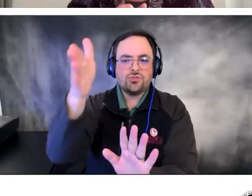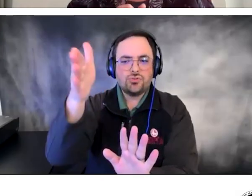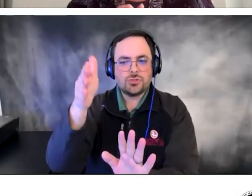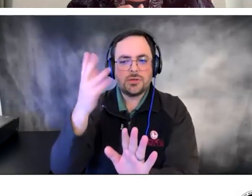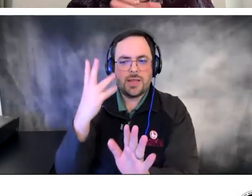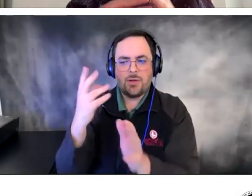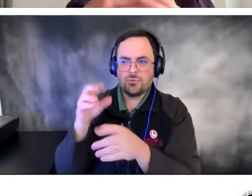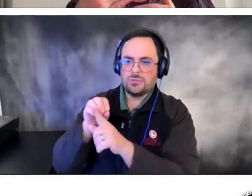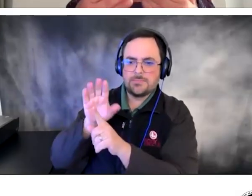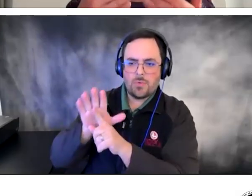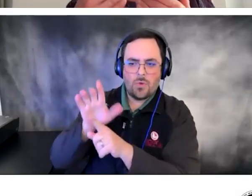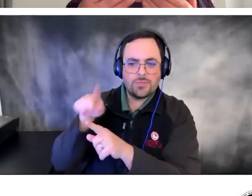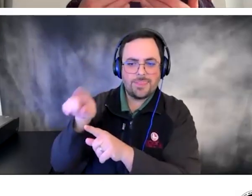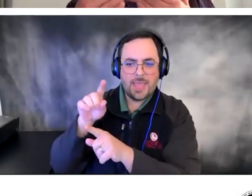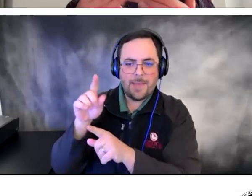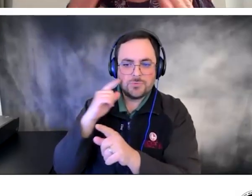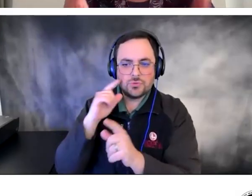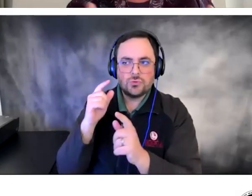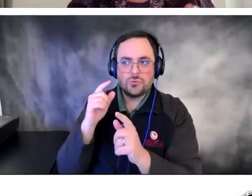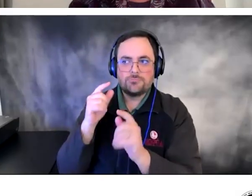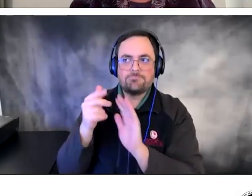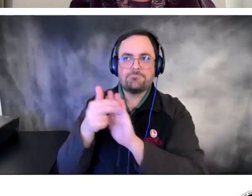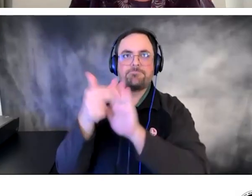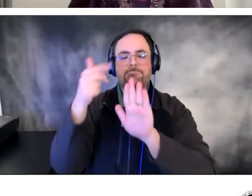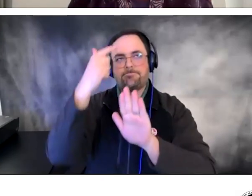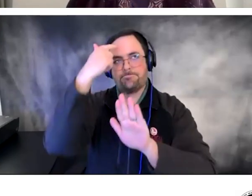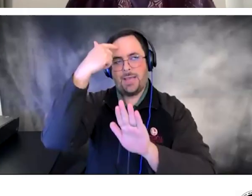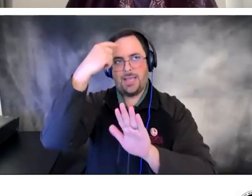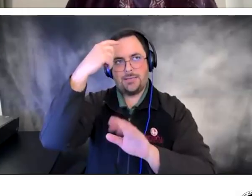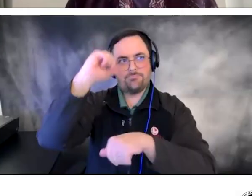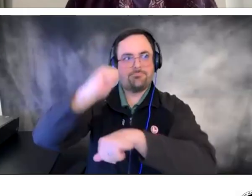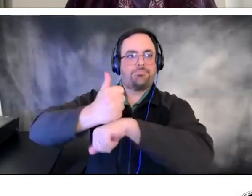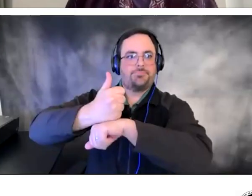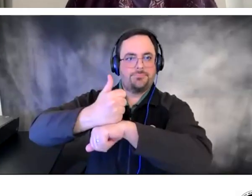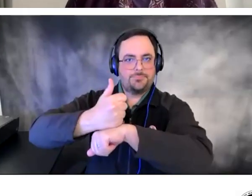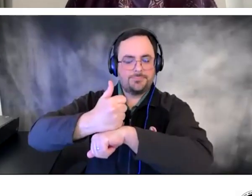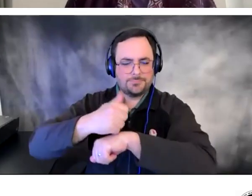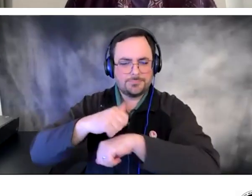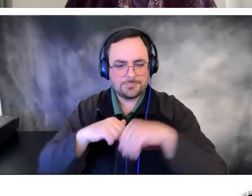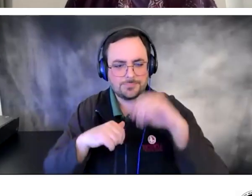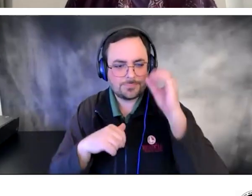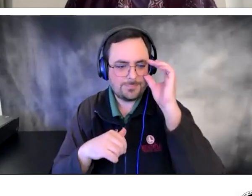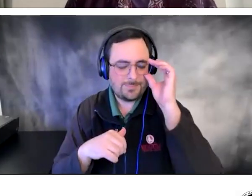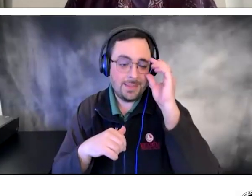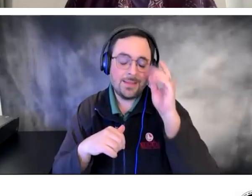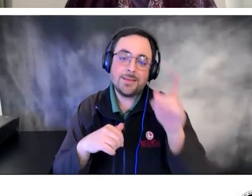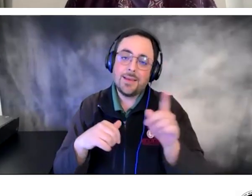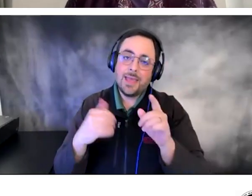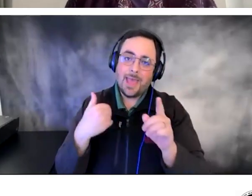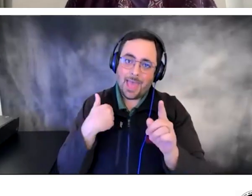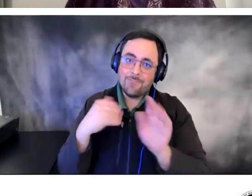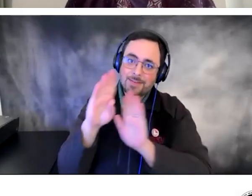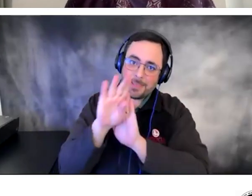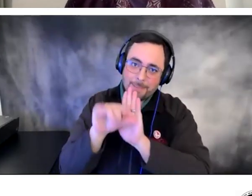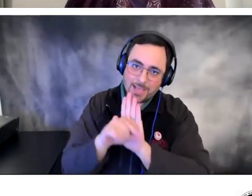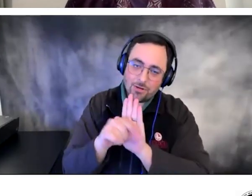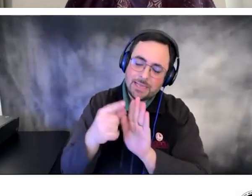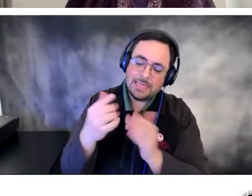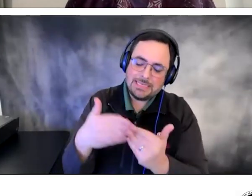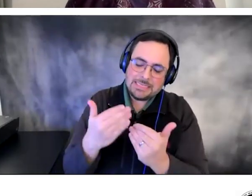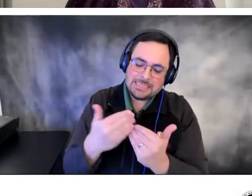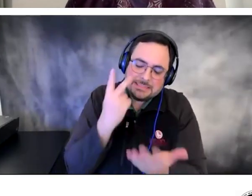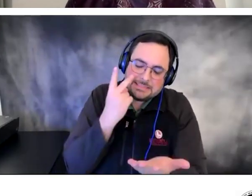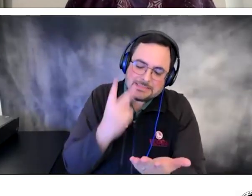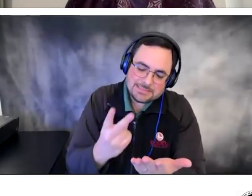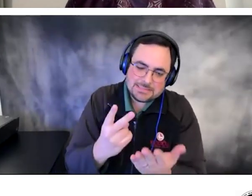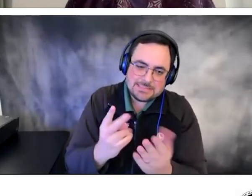and do that before you affix it to a background then. The advantage of the background is that they can distinguish